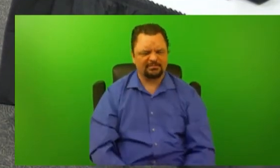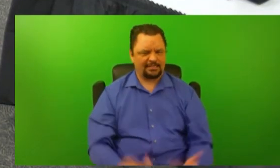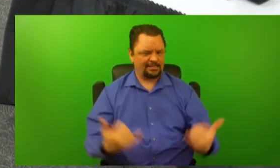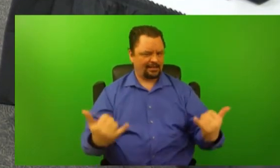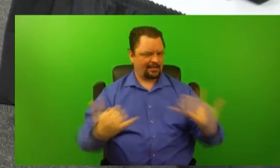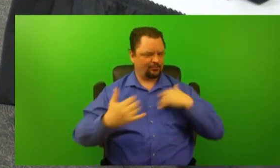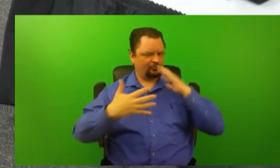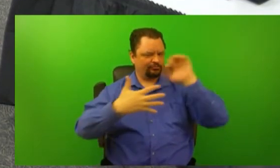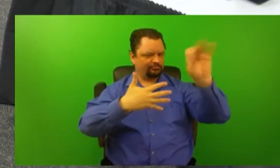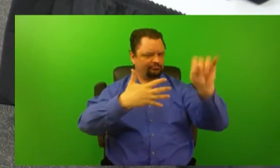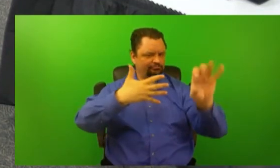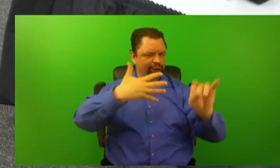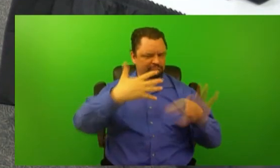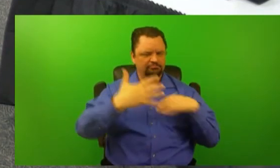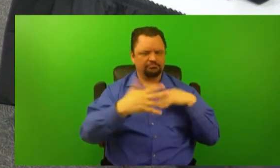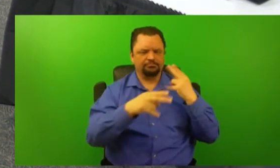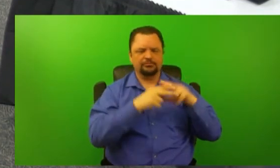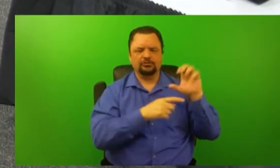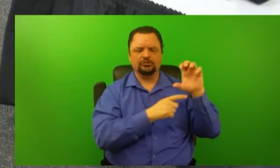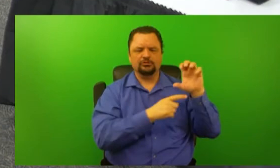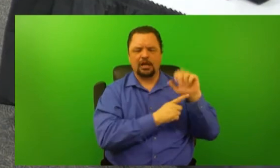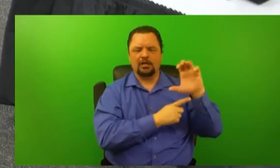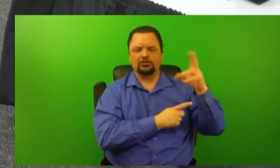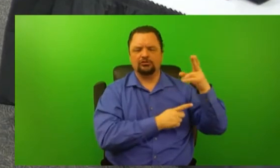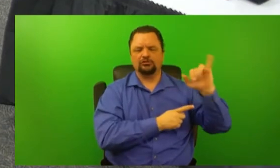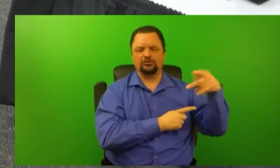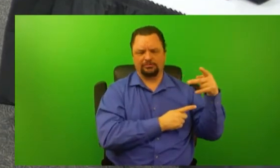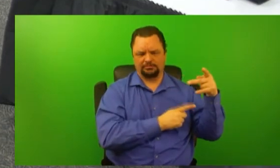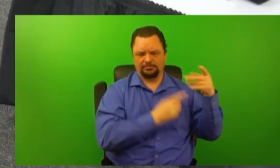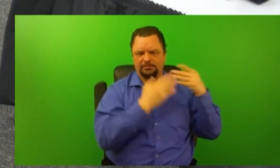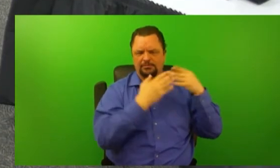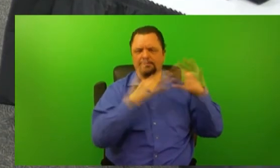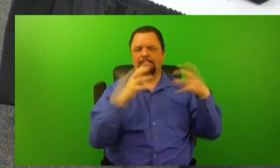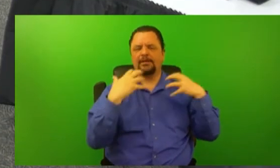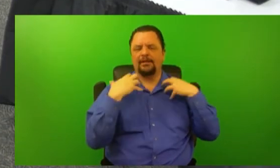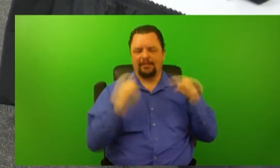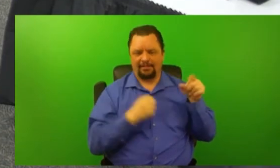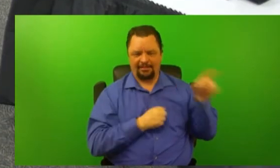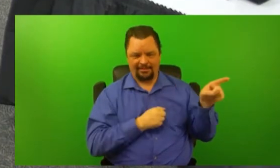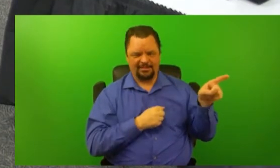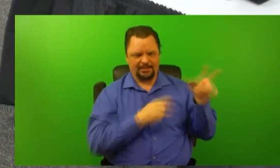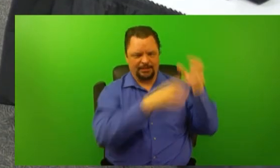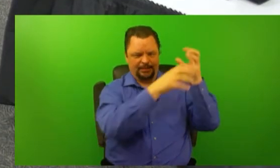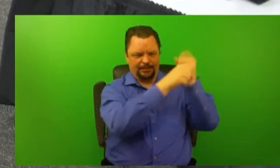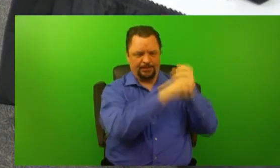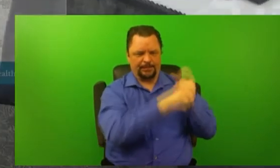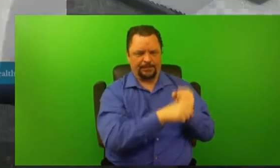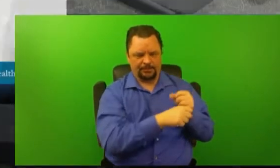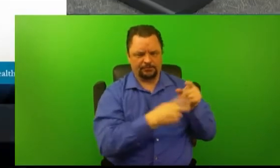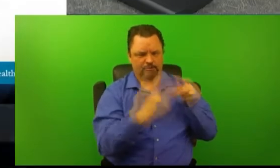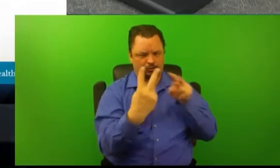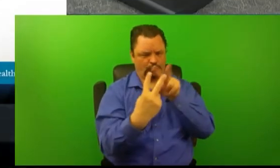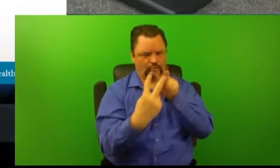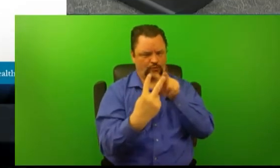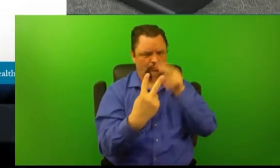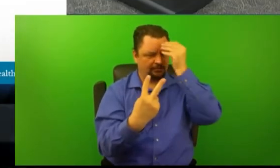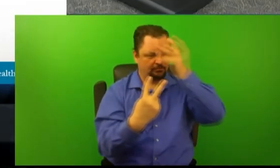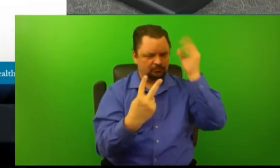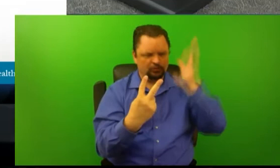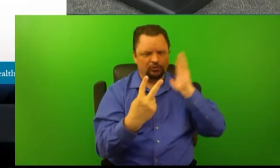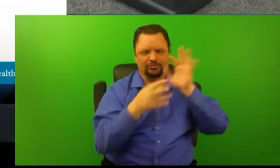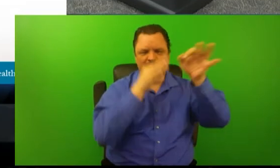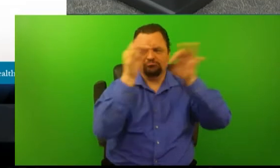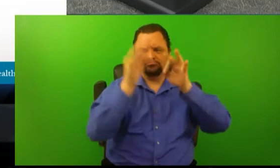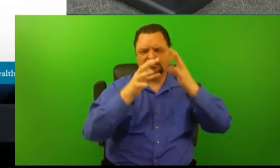good acronym in public health. So I just wanted to provide that context before I hop in. We wanted to start by talking about our Healthy